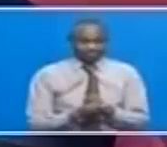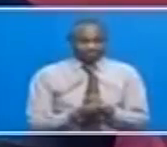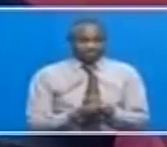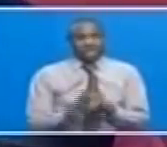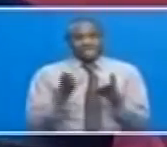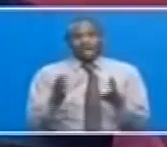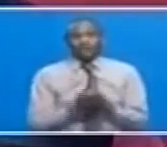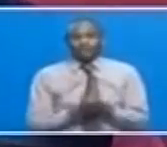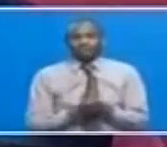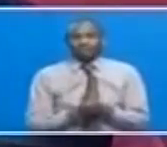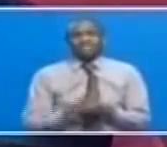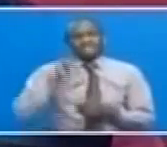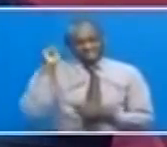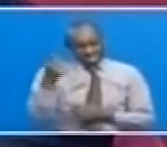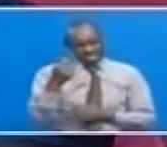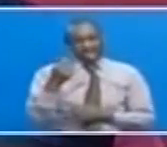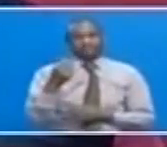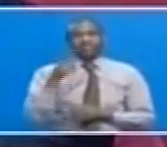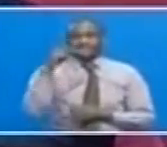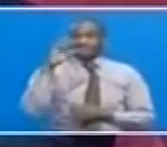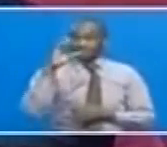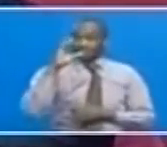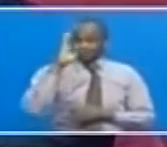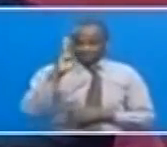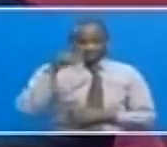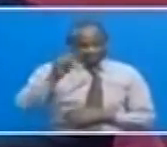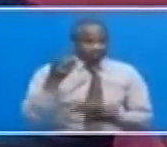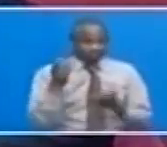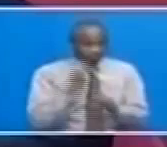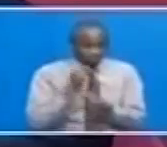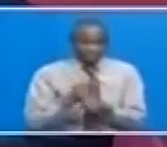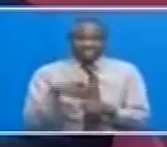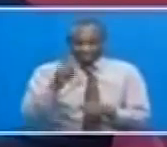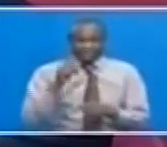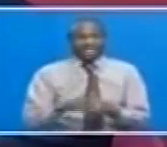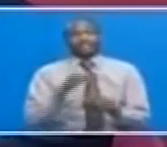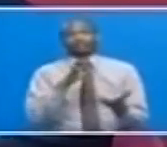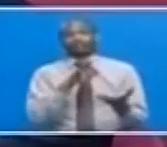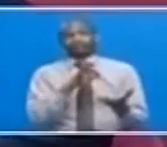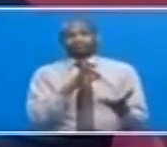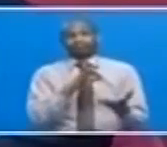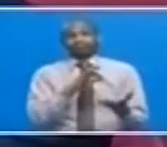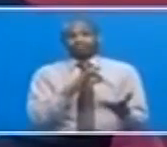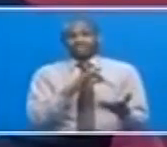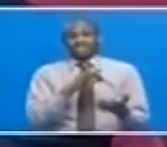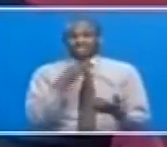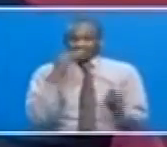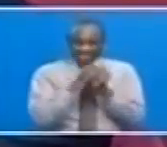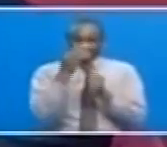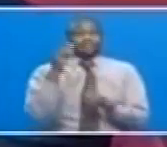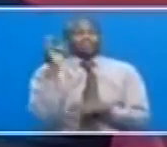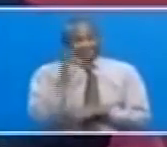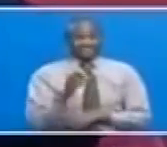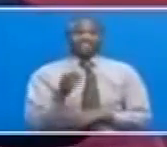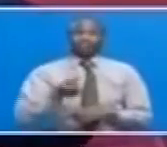Missouri. Regional lender Kenya Commercial Bank has actually posted results for this year, posting 13% growth